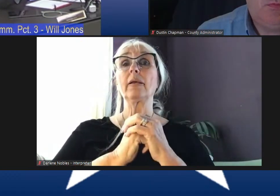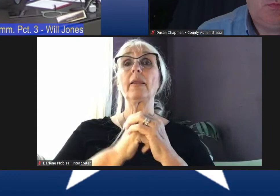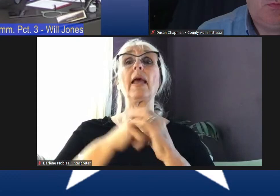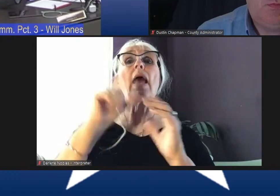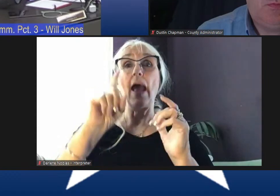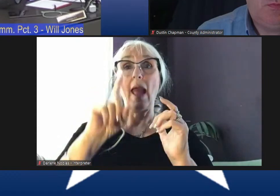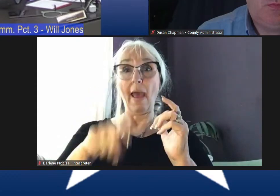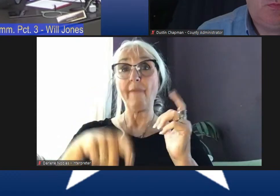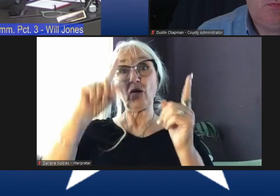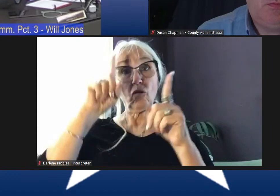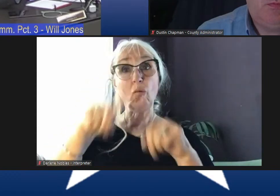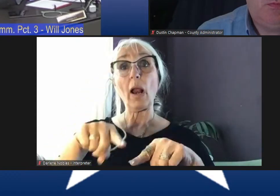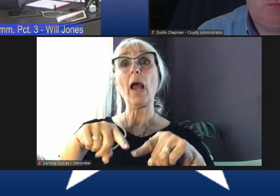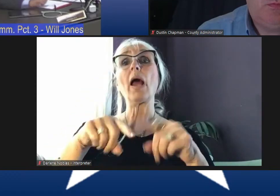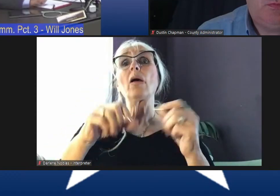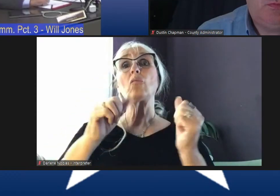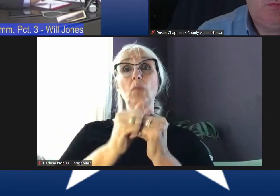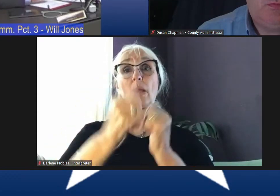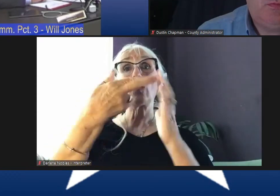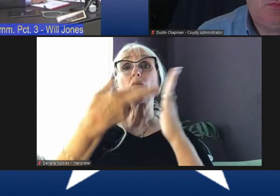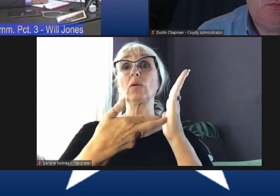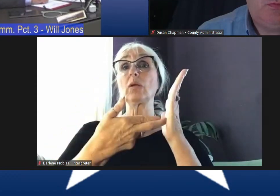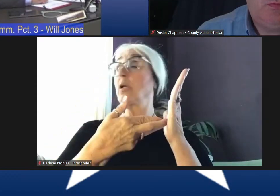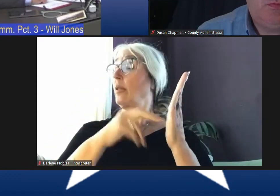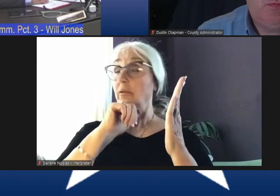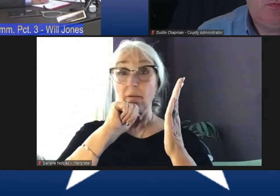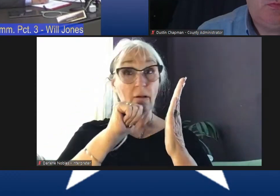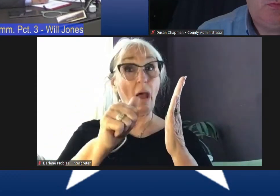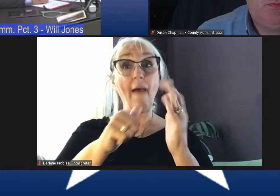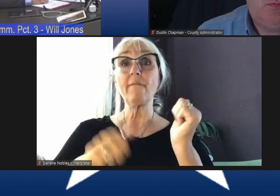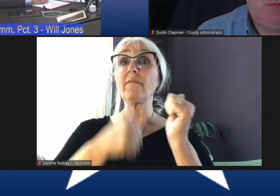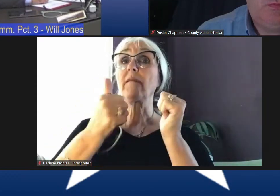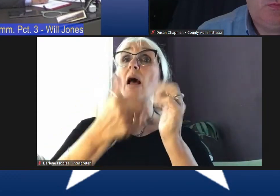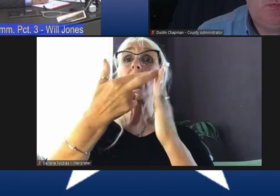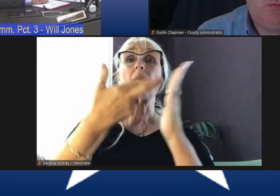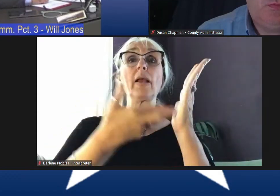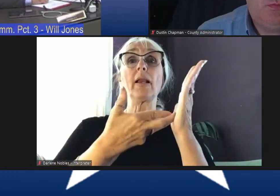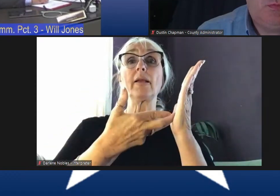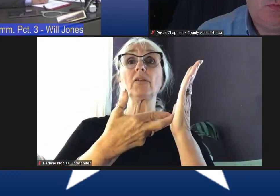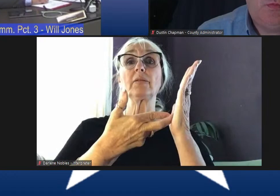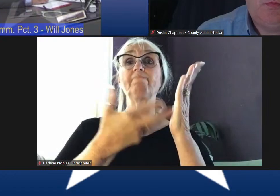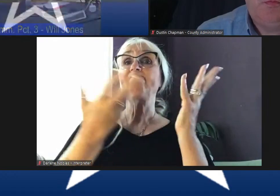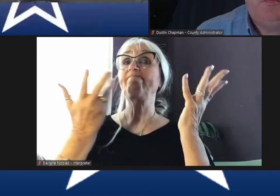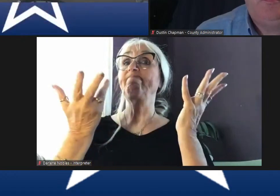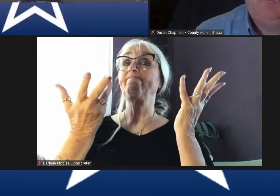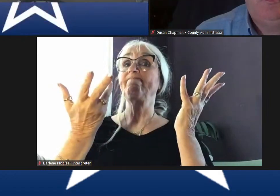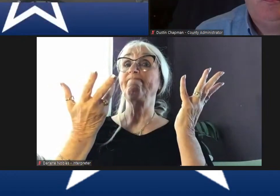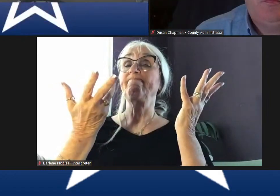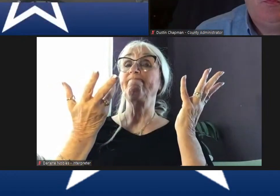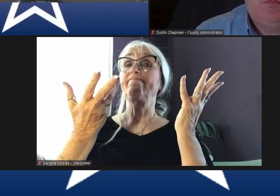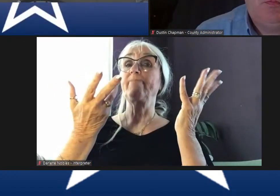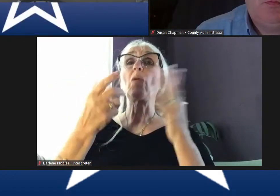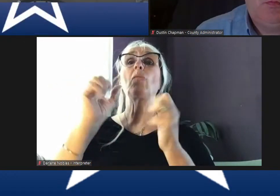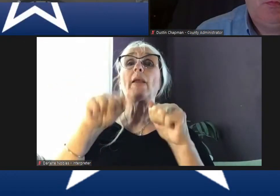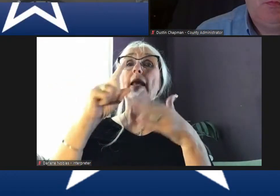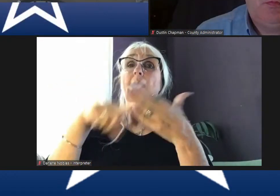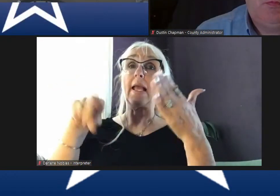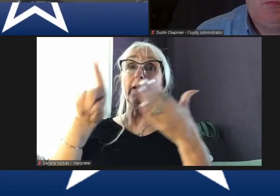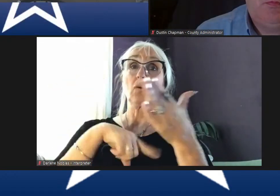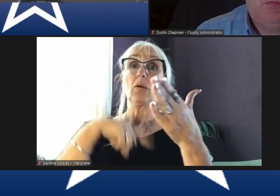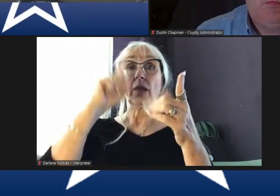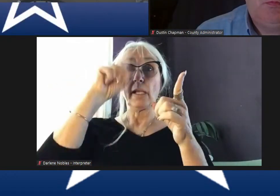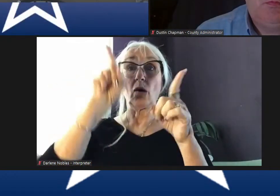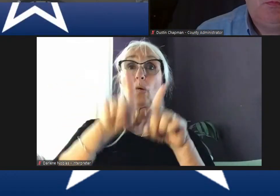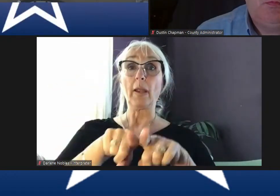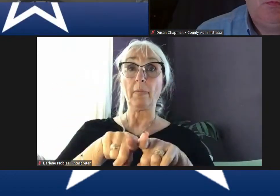comply with the regulations, and if they're not complying with the regulations, then we can cancel the agreement. And